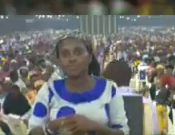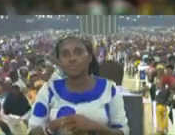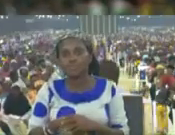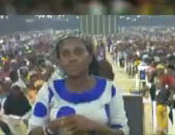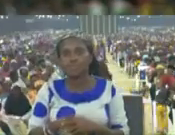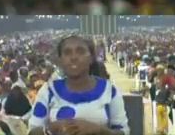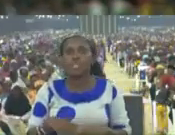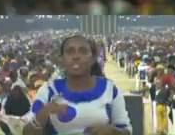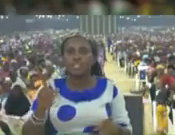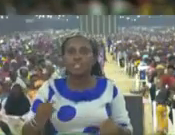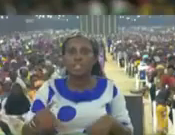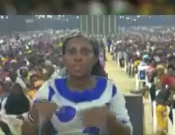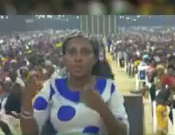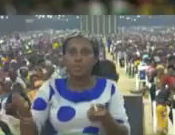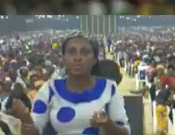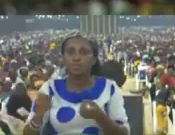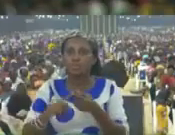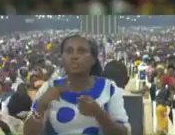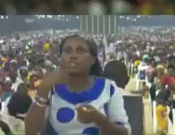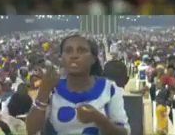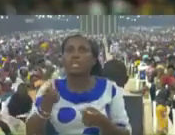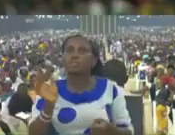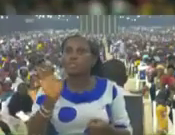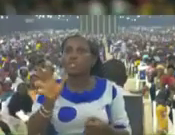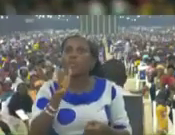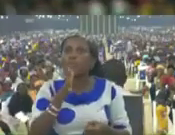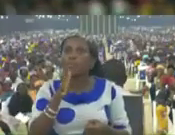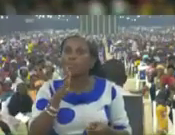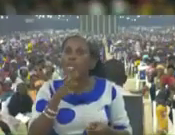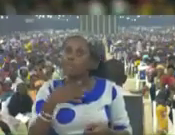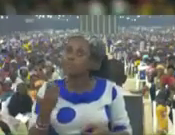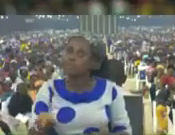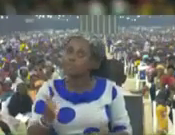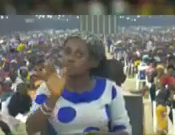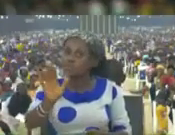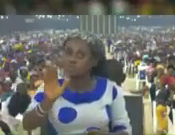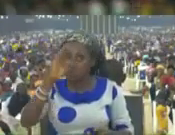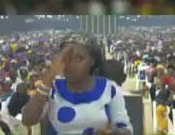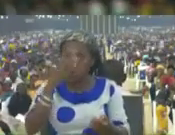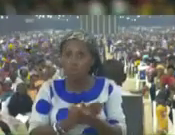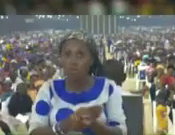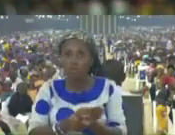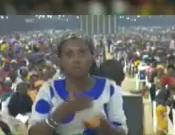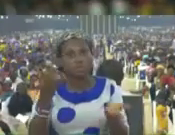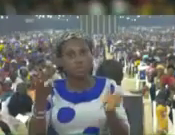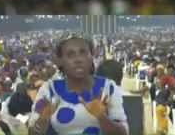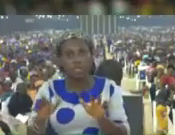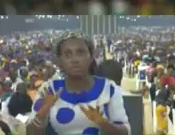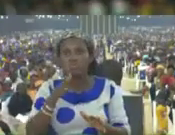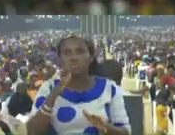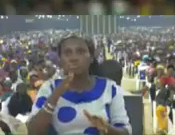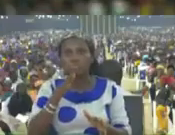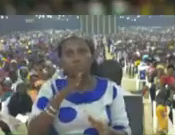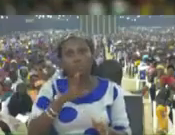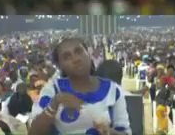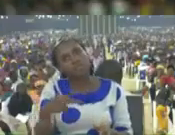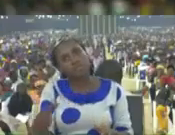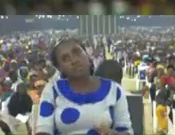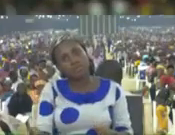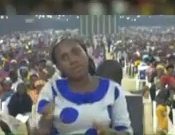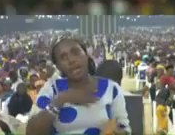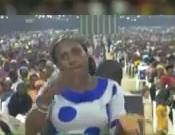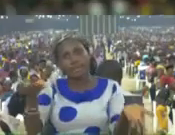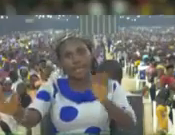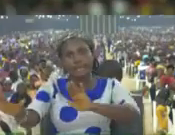They went home to tell their mother, your firstborn is dead. The mother collapsed and died.